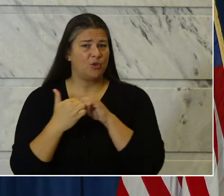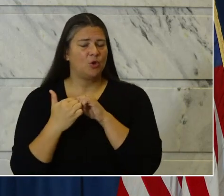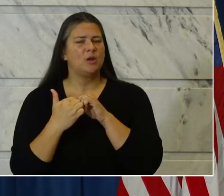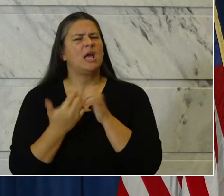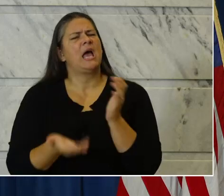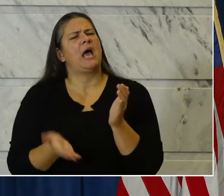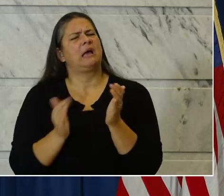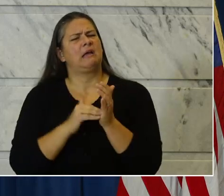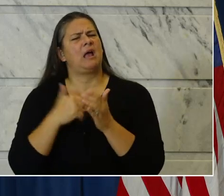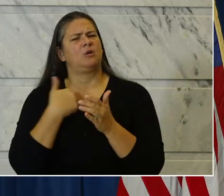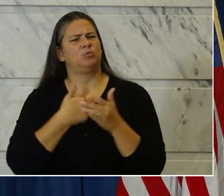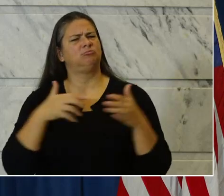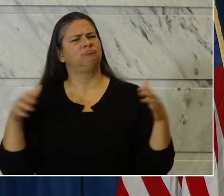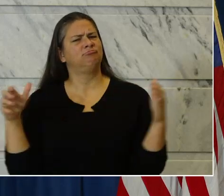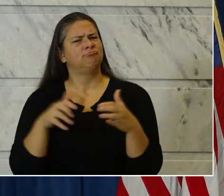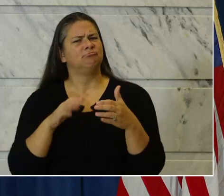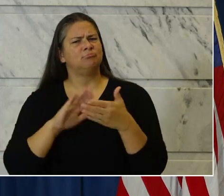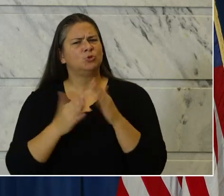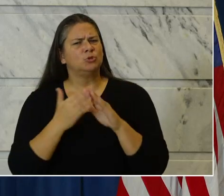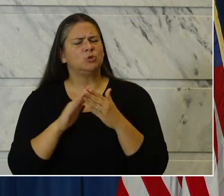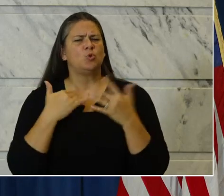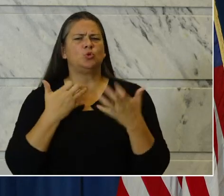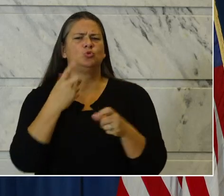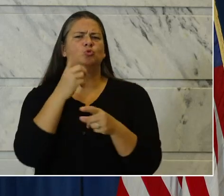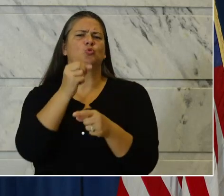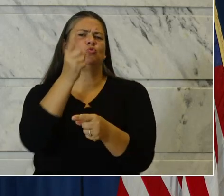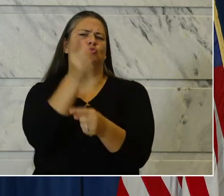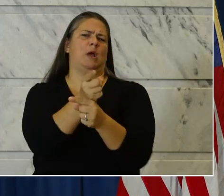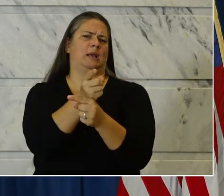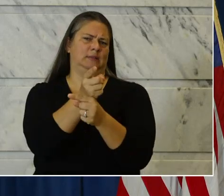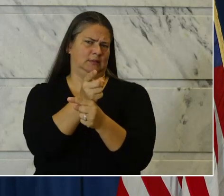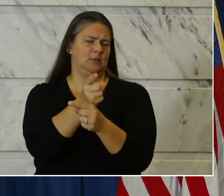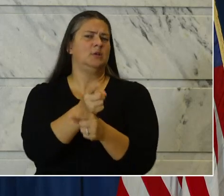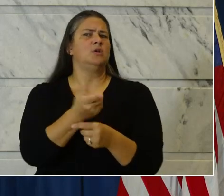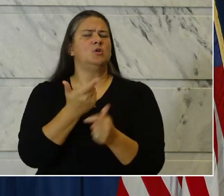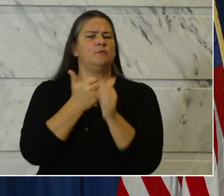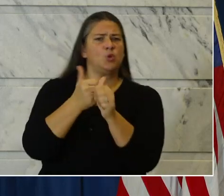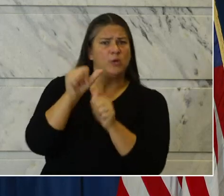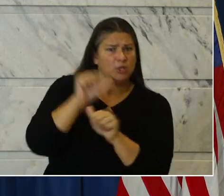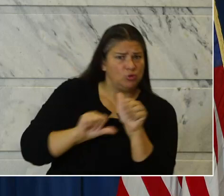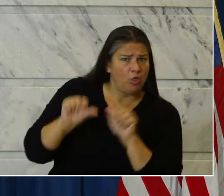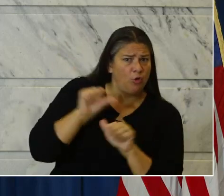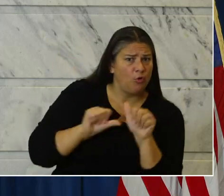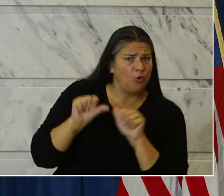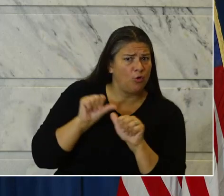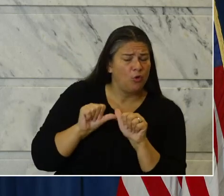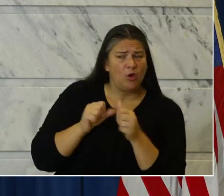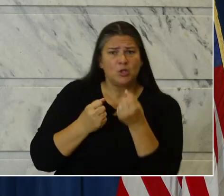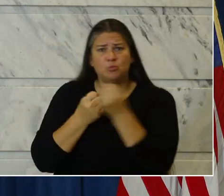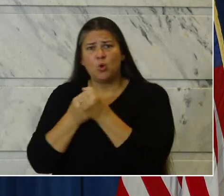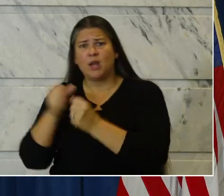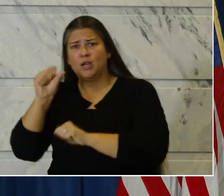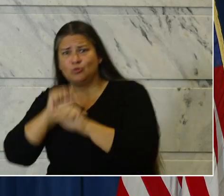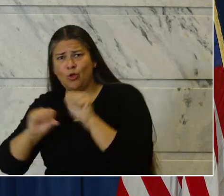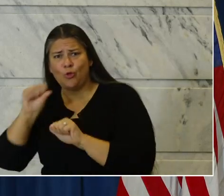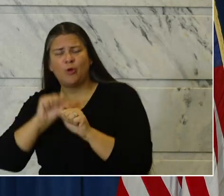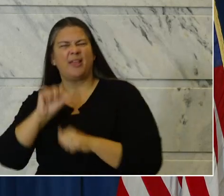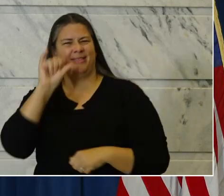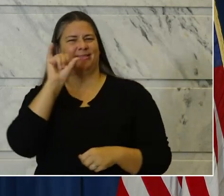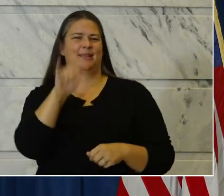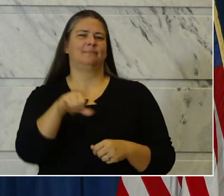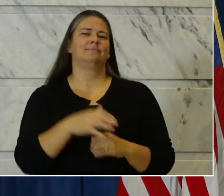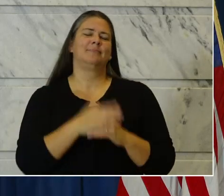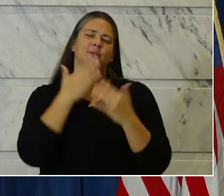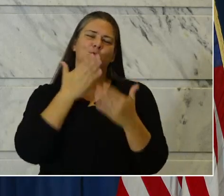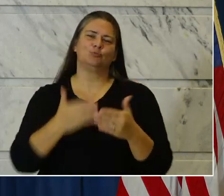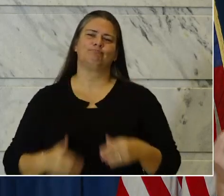together as a community and as a state to do the right thing by each other, which at the end of the day is also the right thing by ourselves too. So thank you